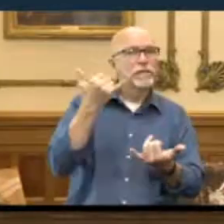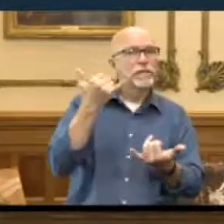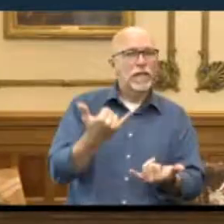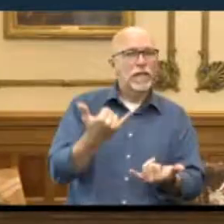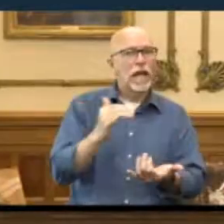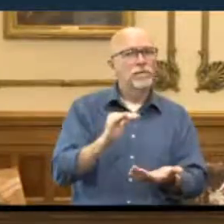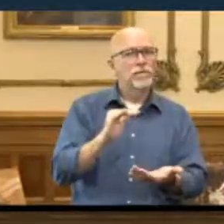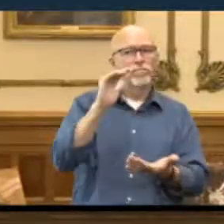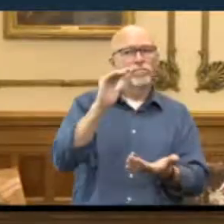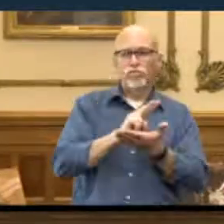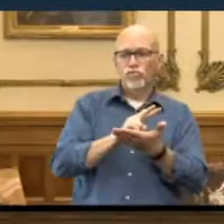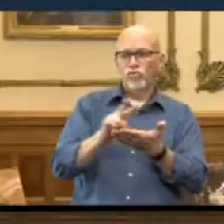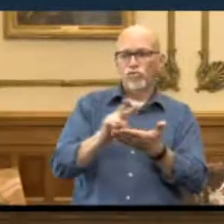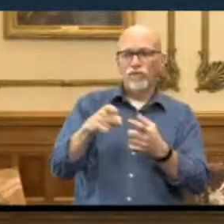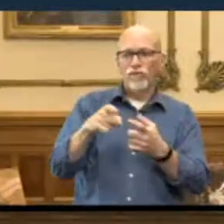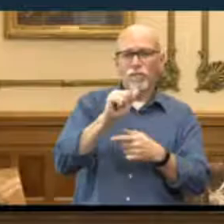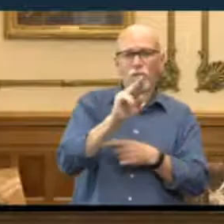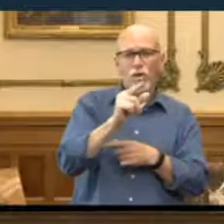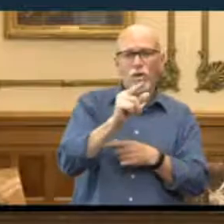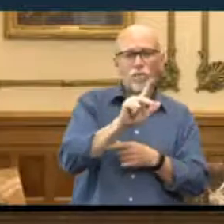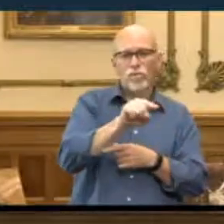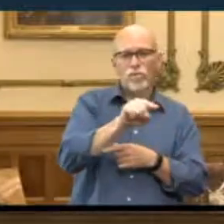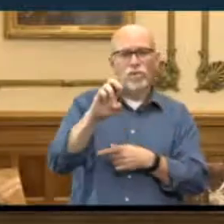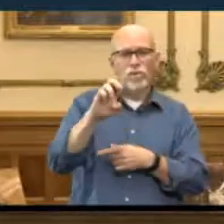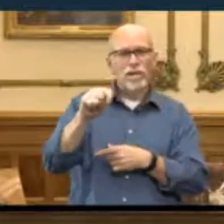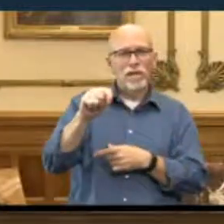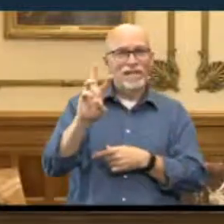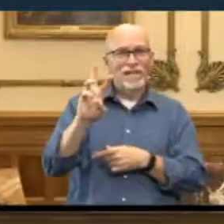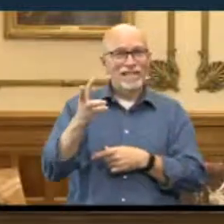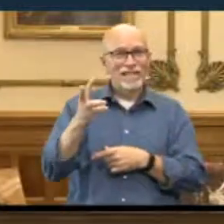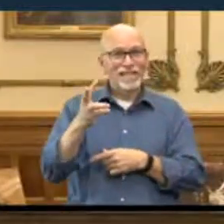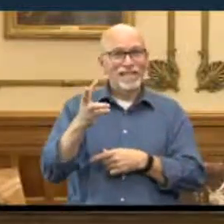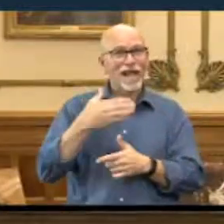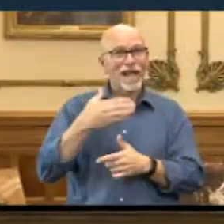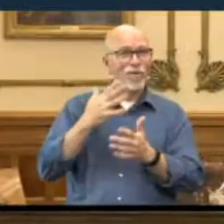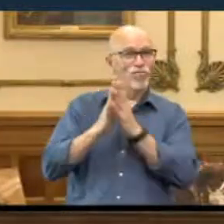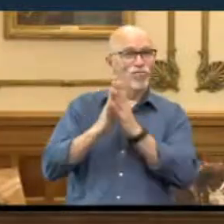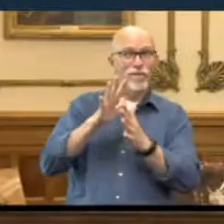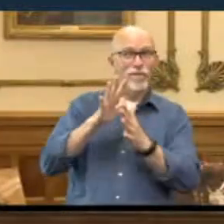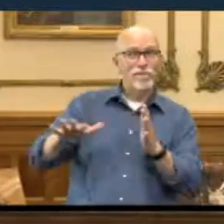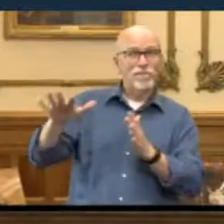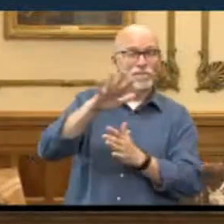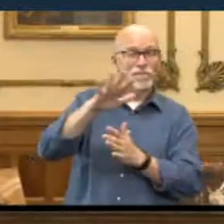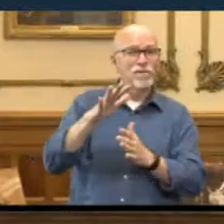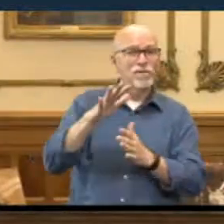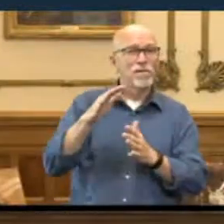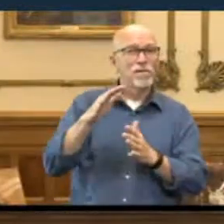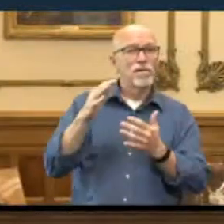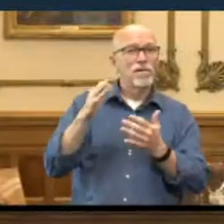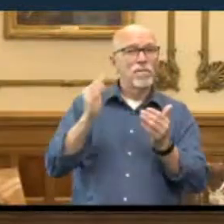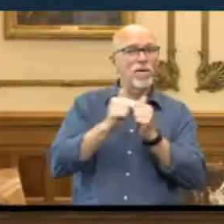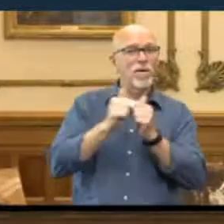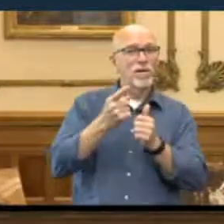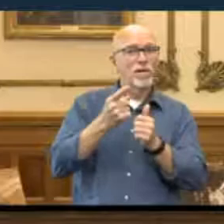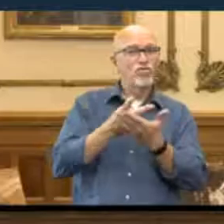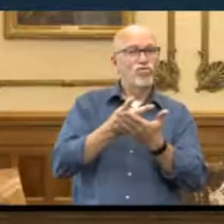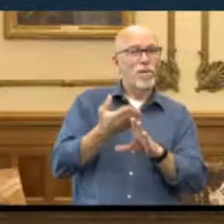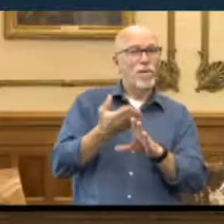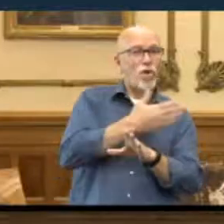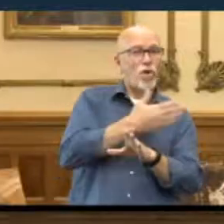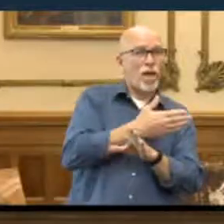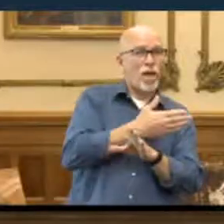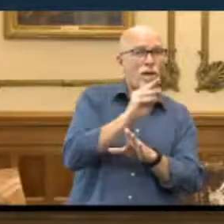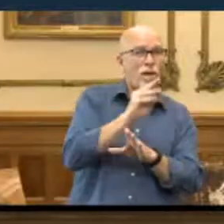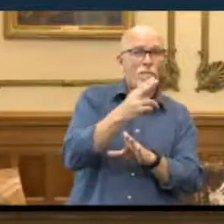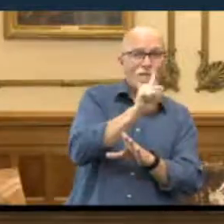the 2-week period from August 23rd through September 6th, the overall traffic compared to the 2 weeks prior to